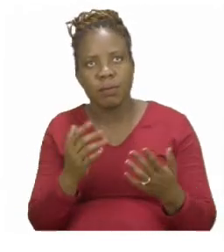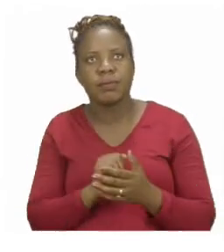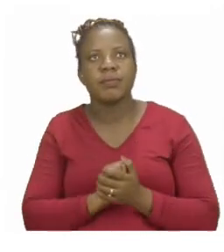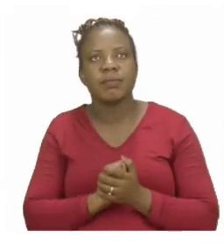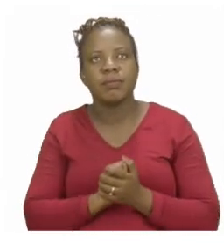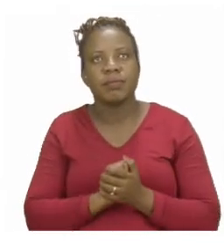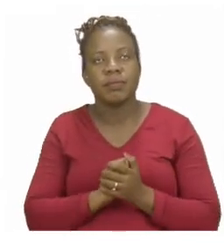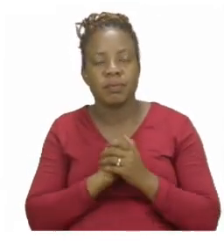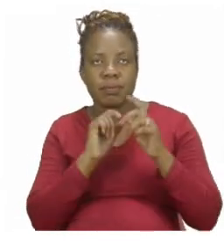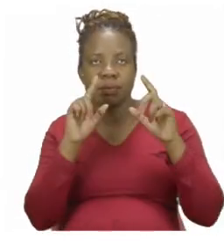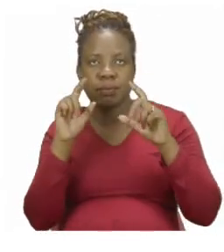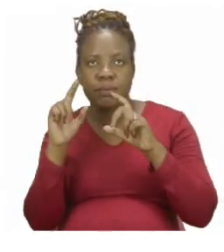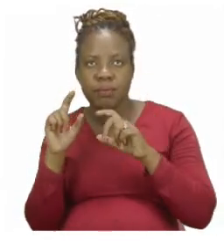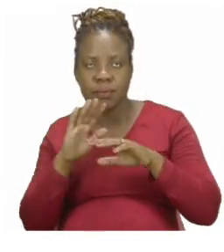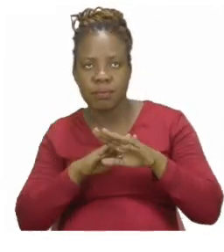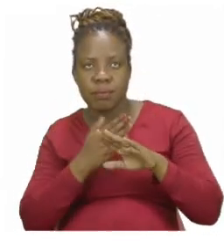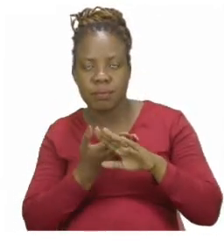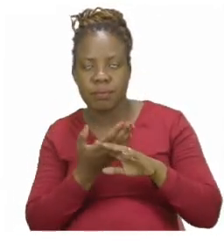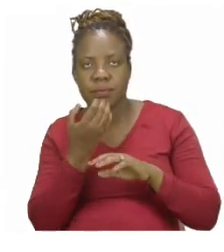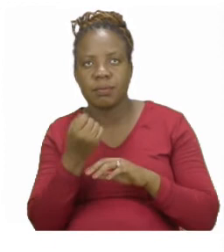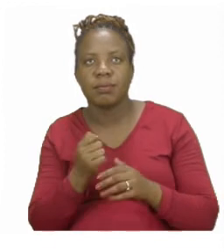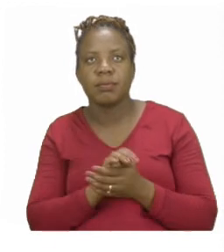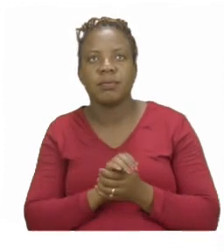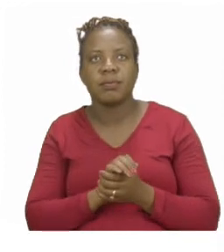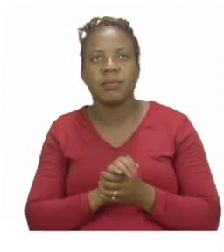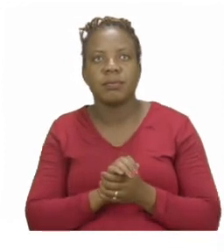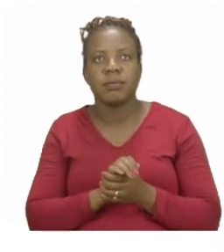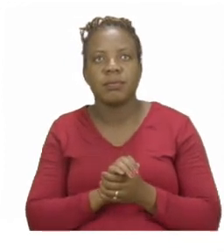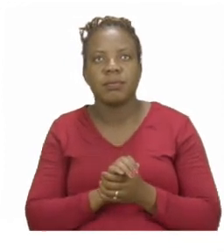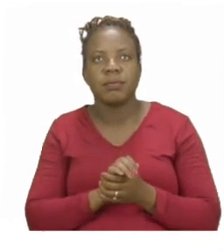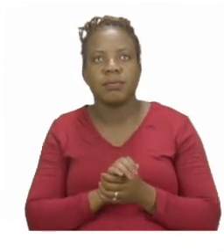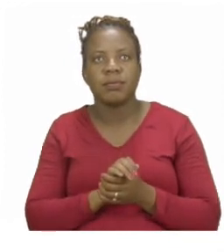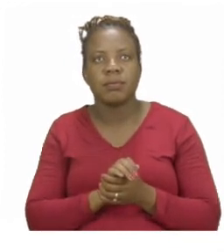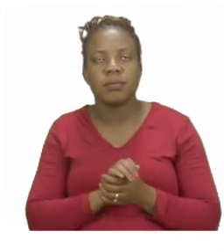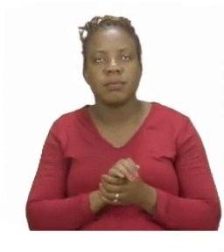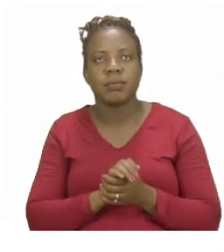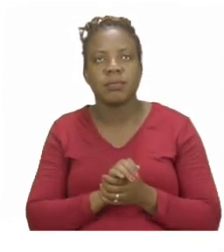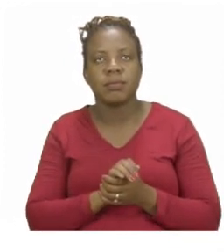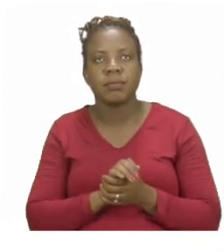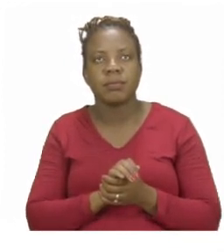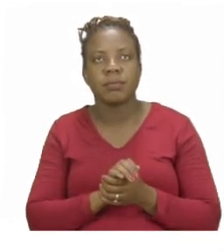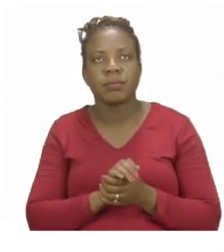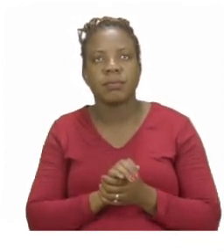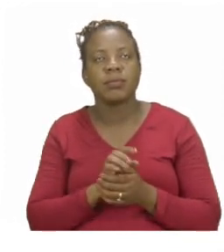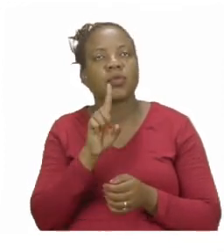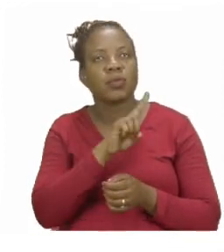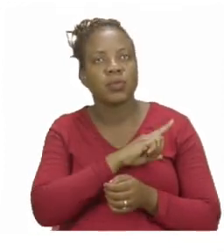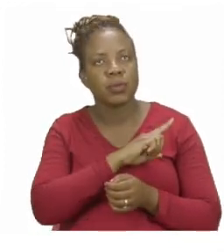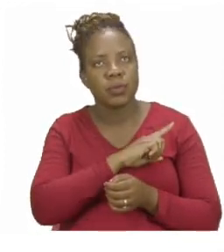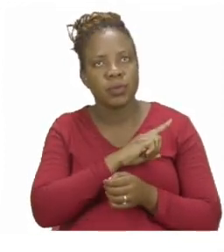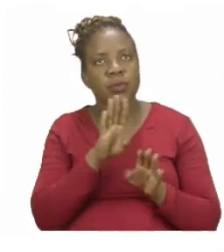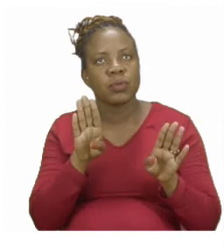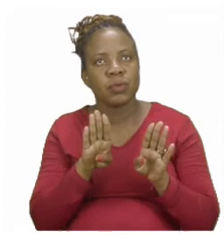for you. It says there, an example of the sentence is, why